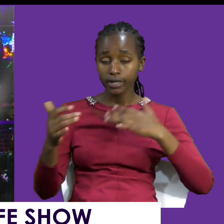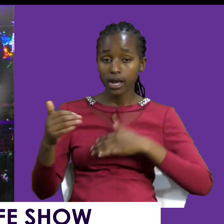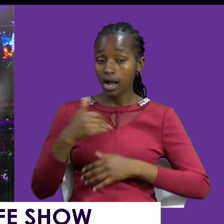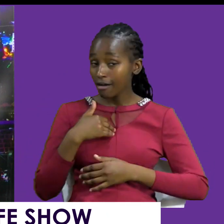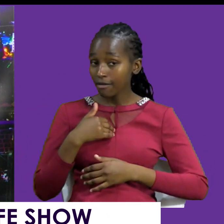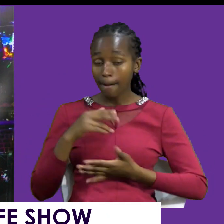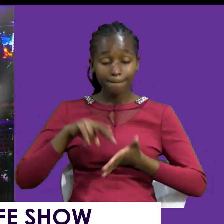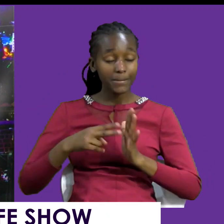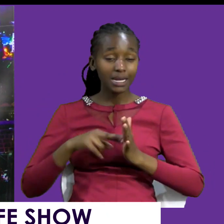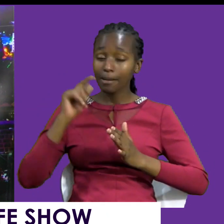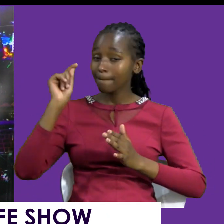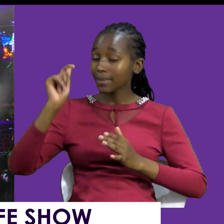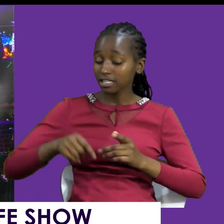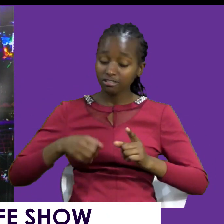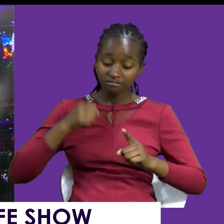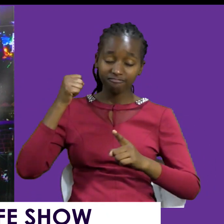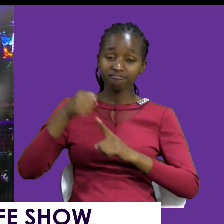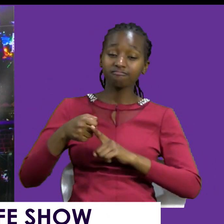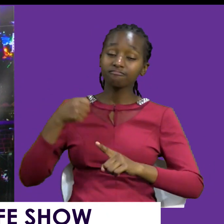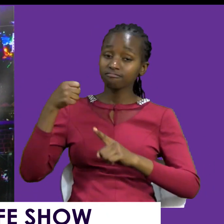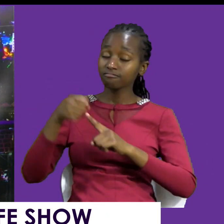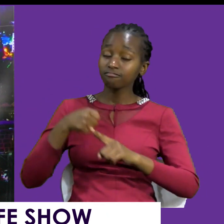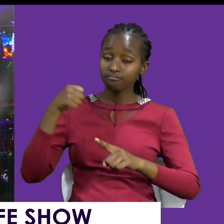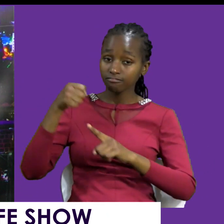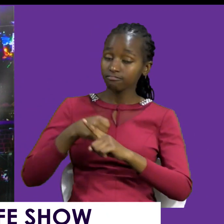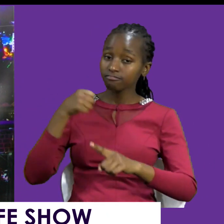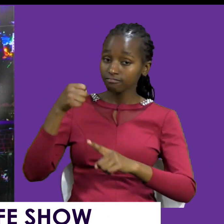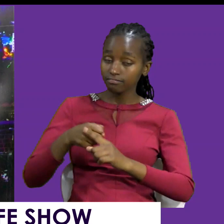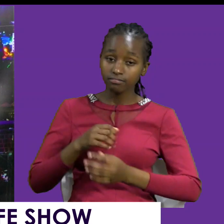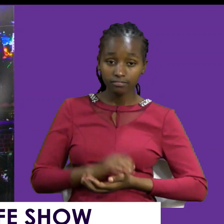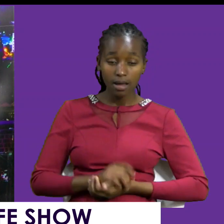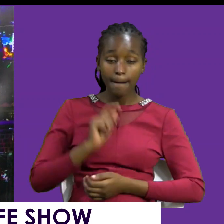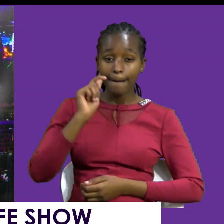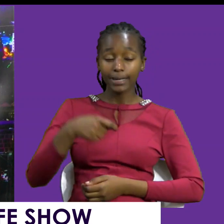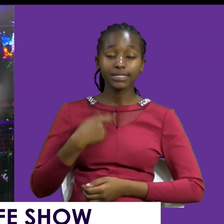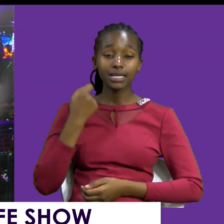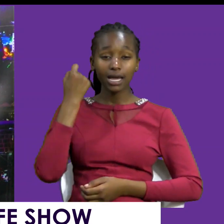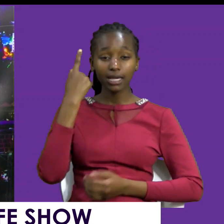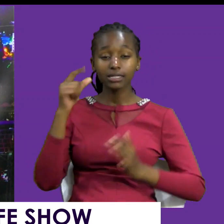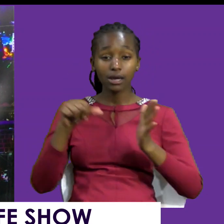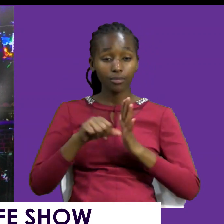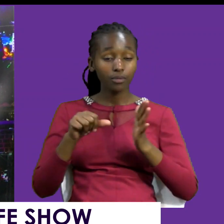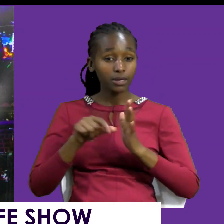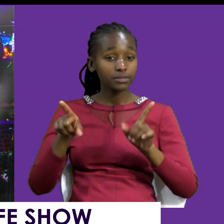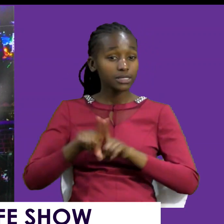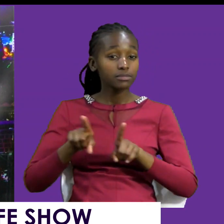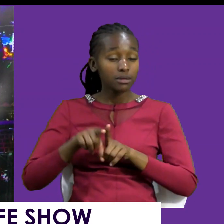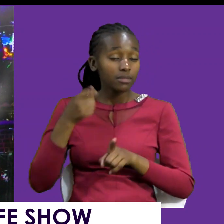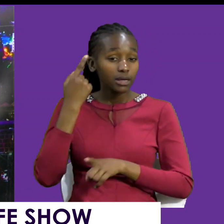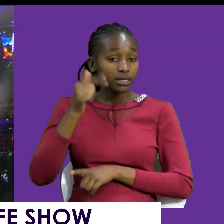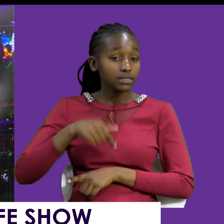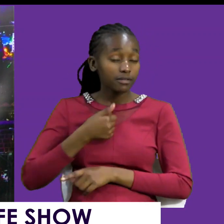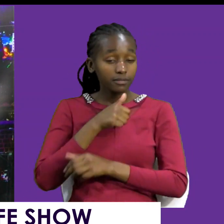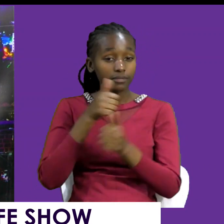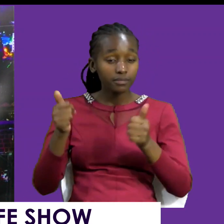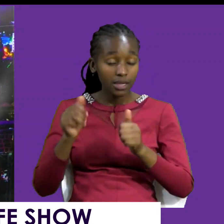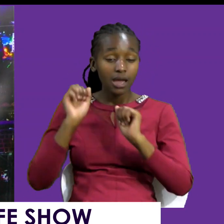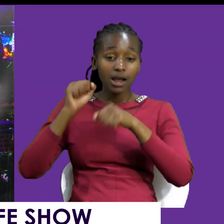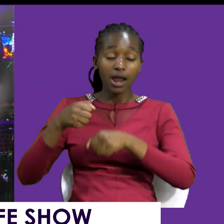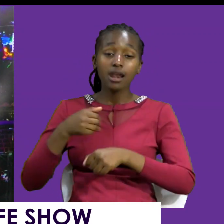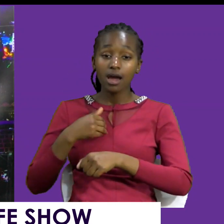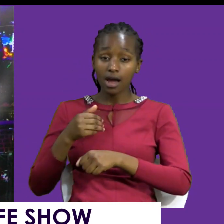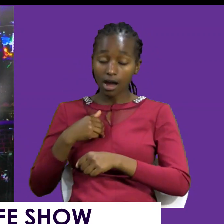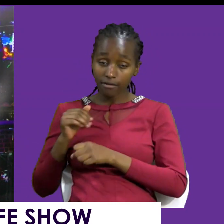real. You need to diagnose these problems. Understand where you came from. You might have come from an abusive past. You may